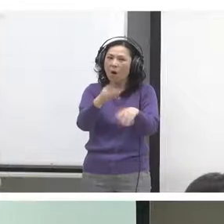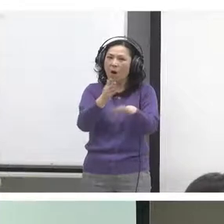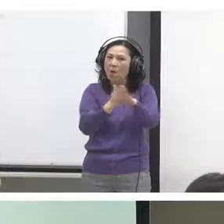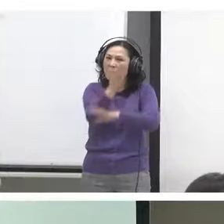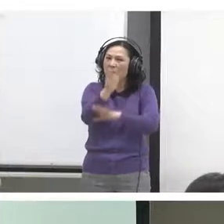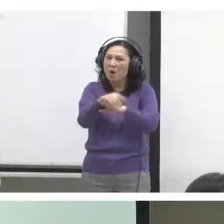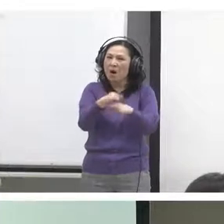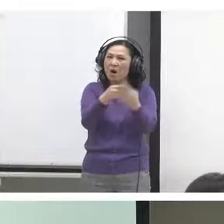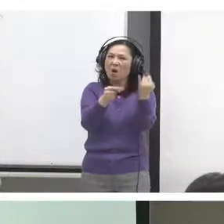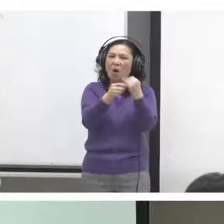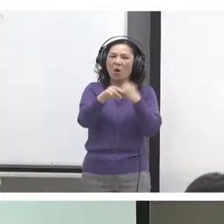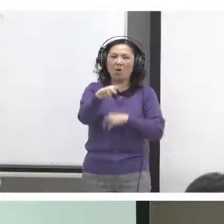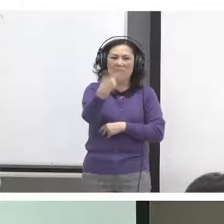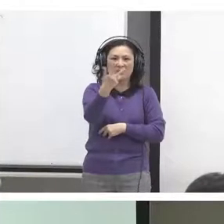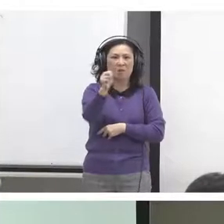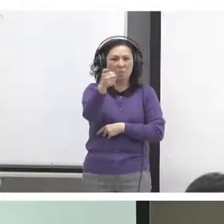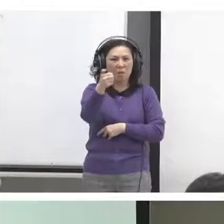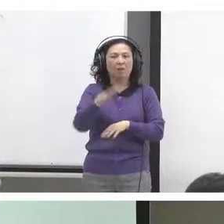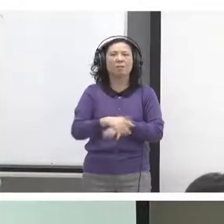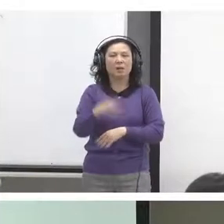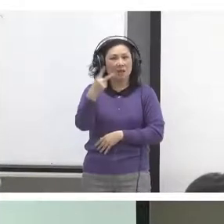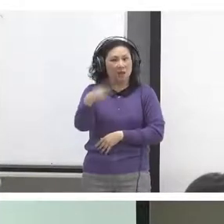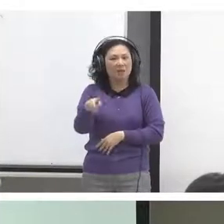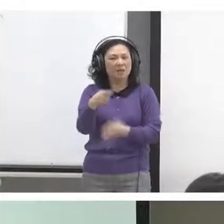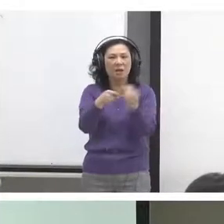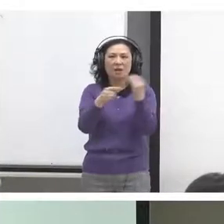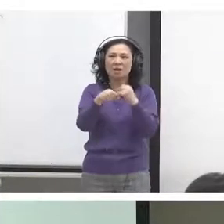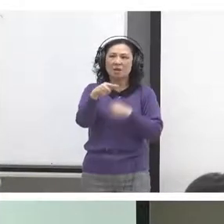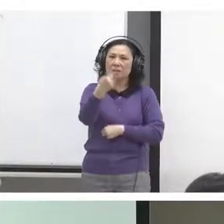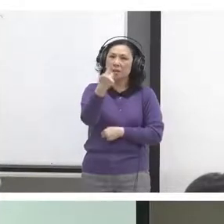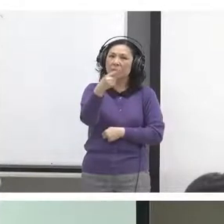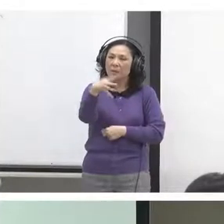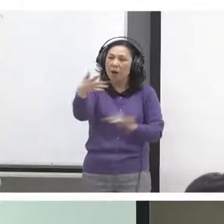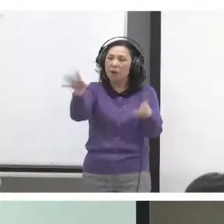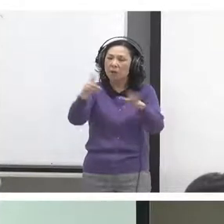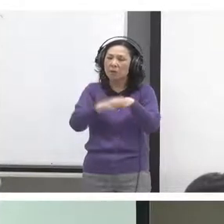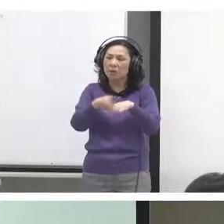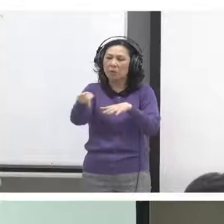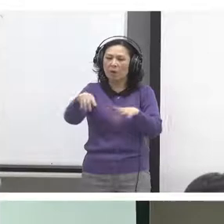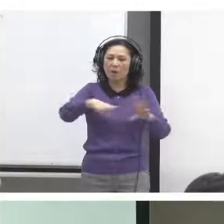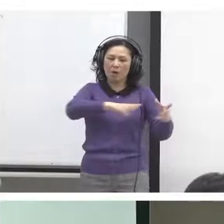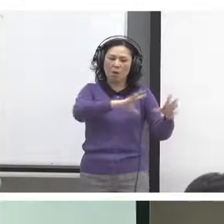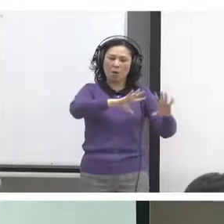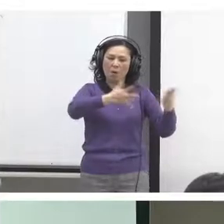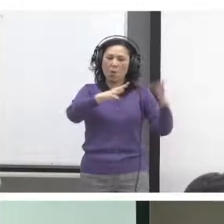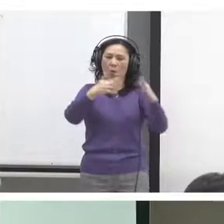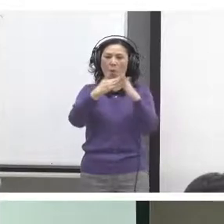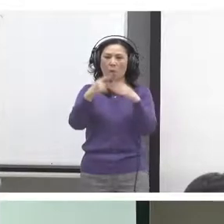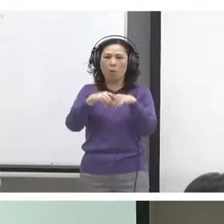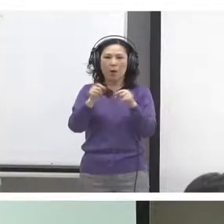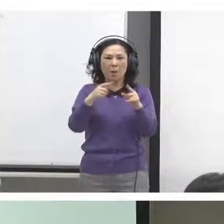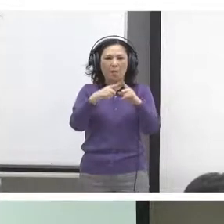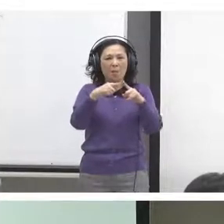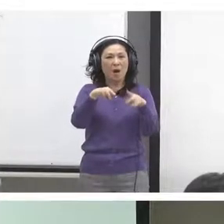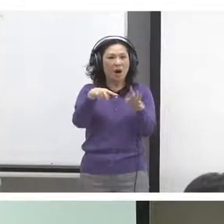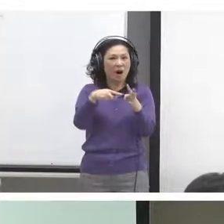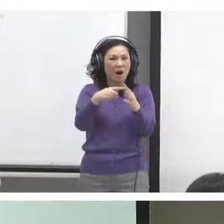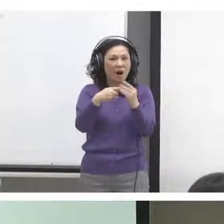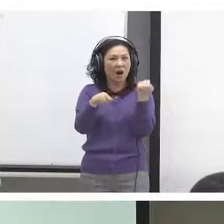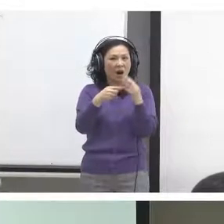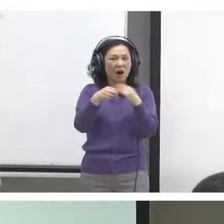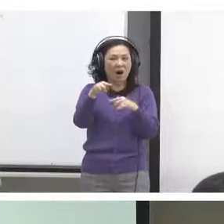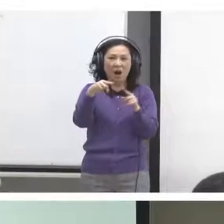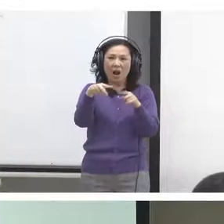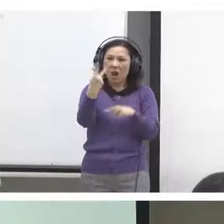requests from more than 200 contributors. In total,